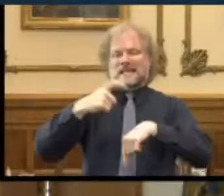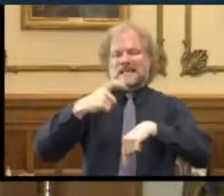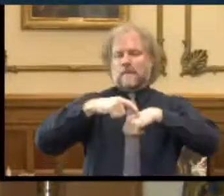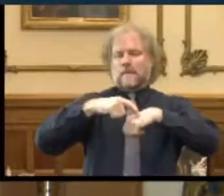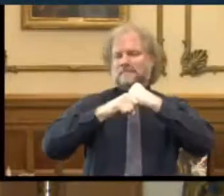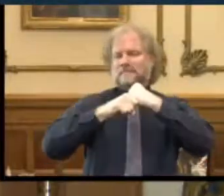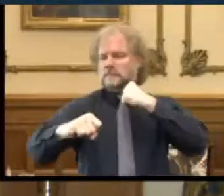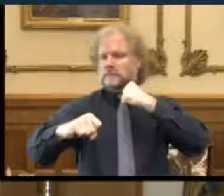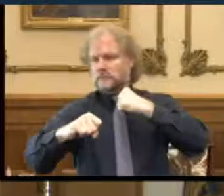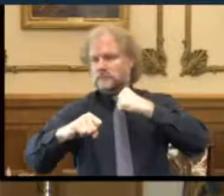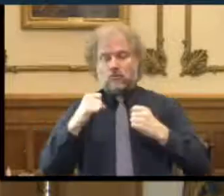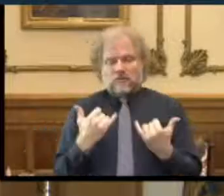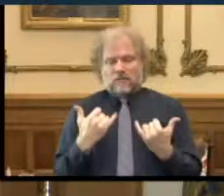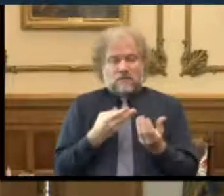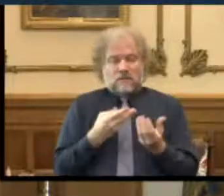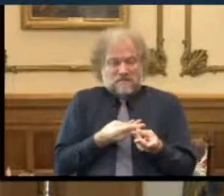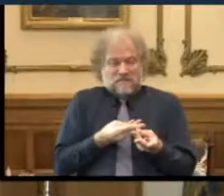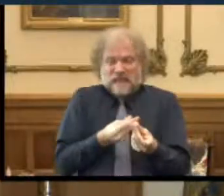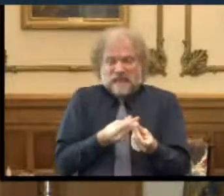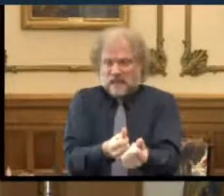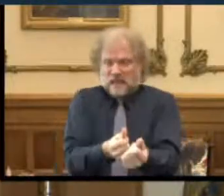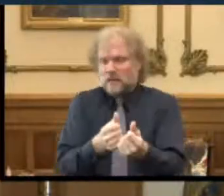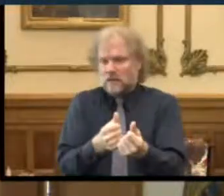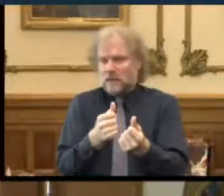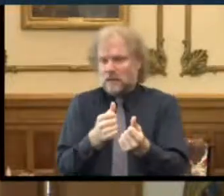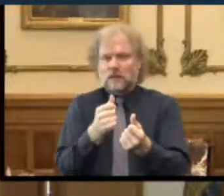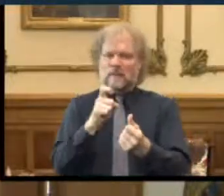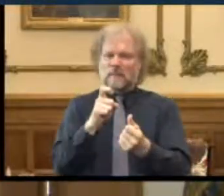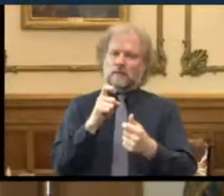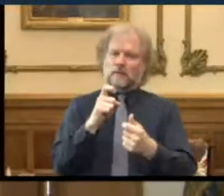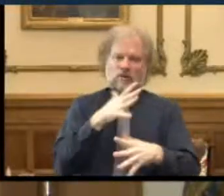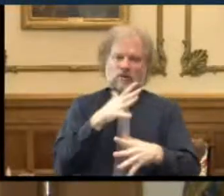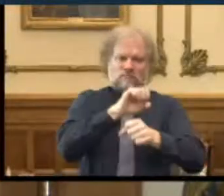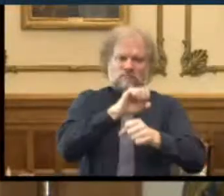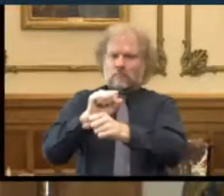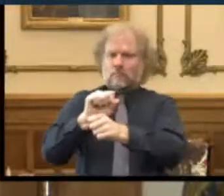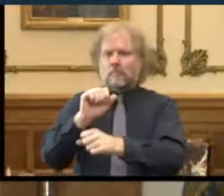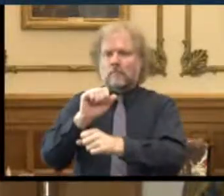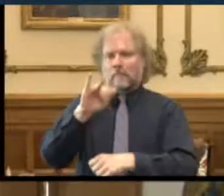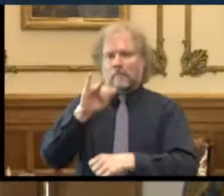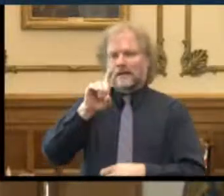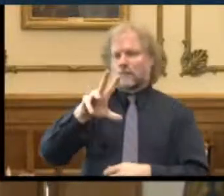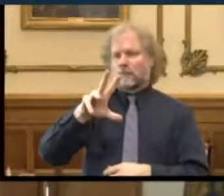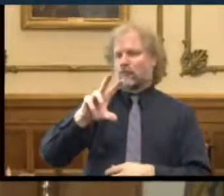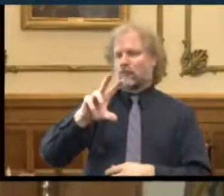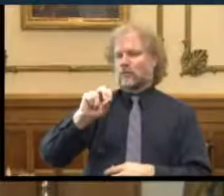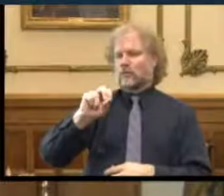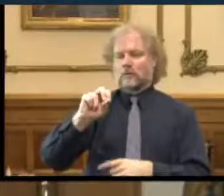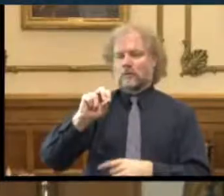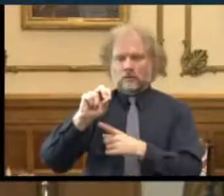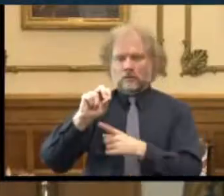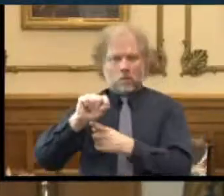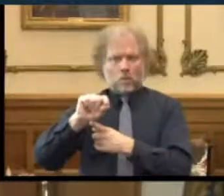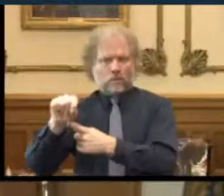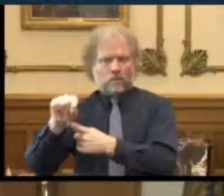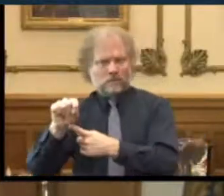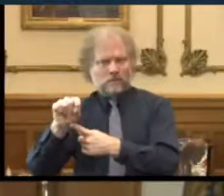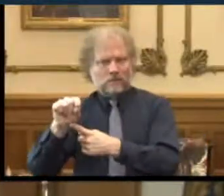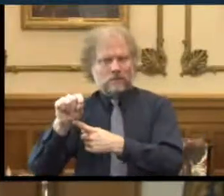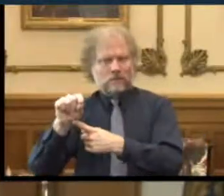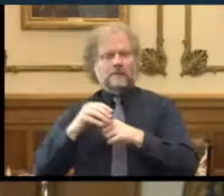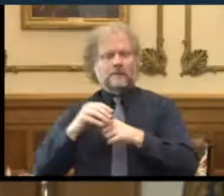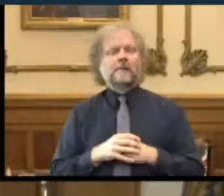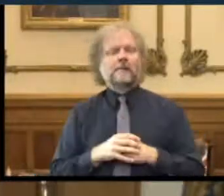Right now, the expenditures or the costs need to be incurred by December 30th of 2020. And I